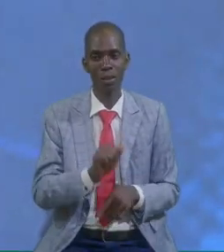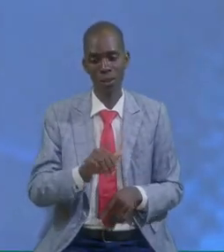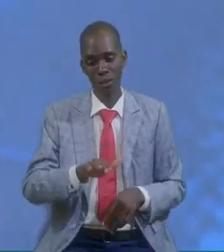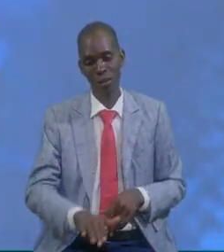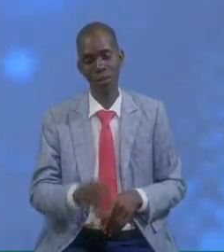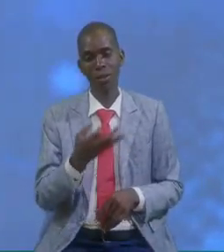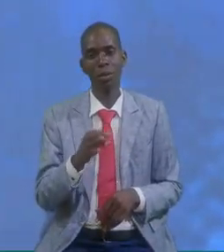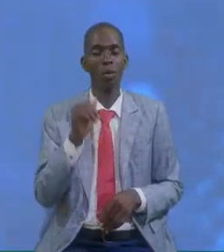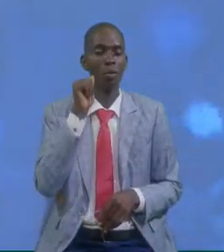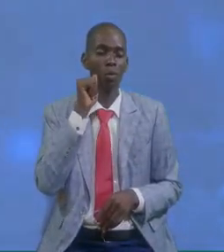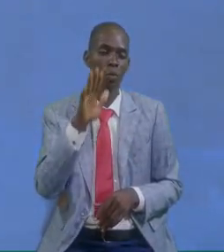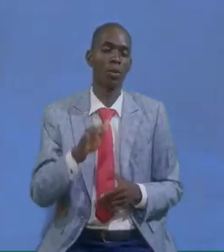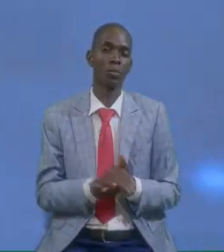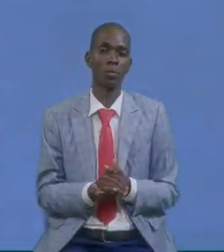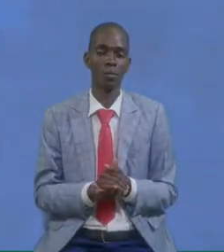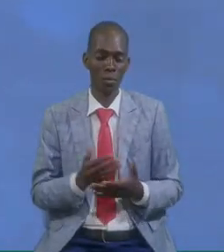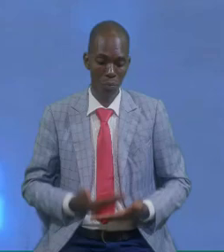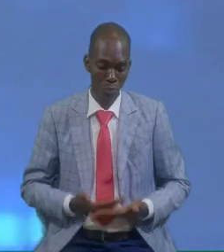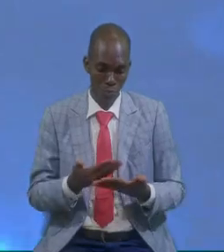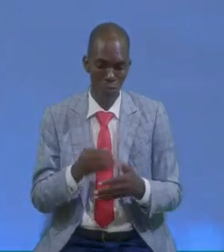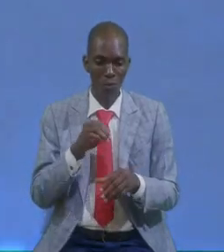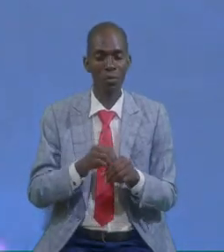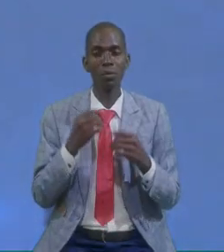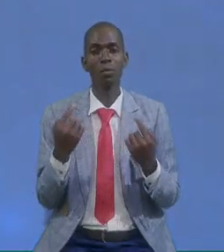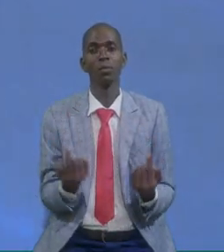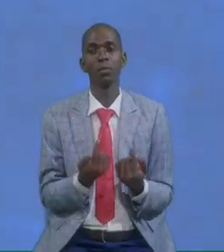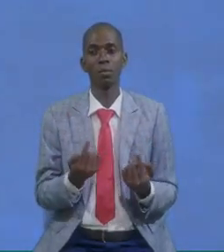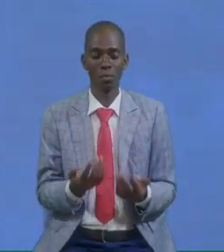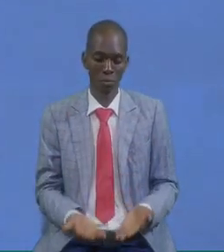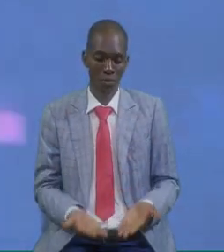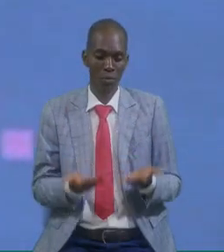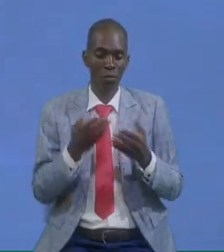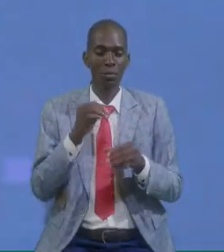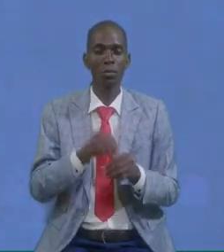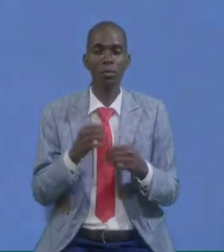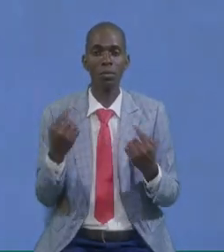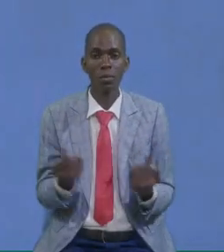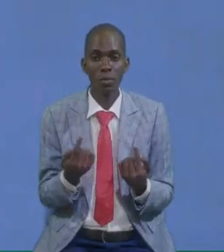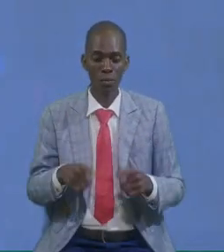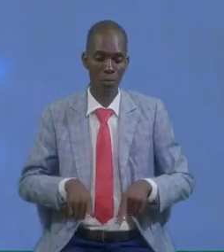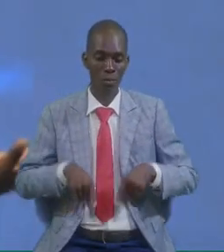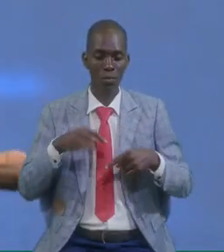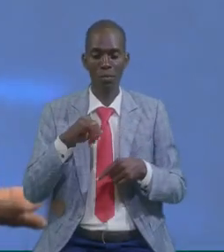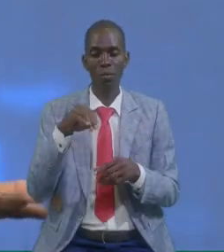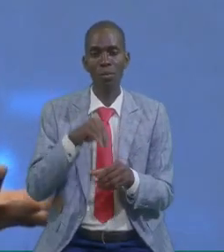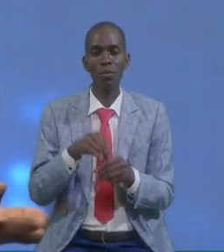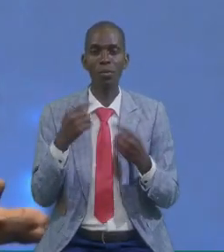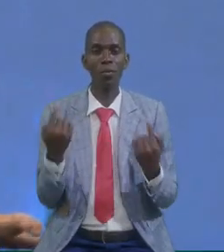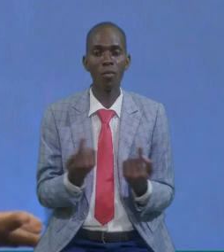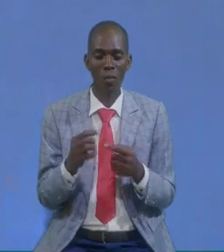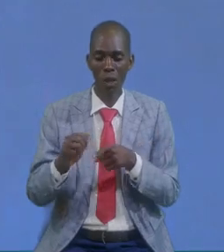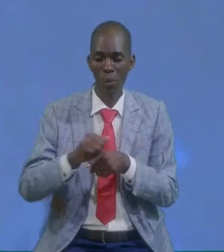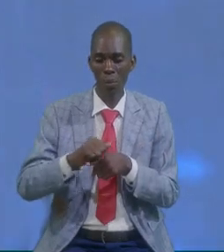woman, born in sin, raised in sin, living in sin,